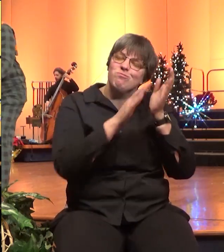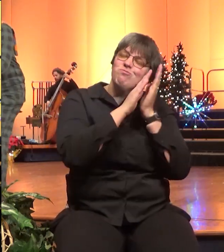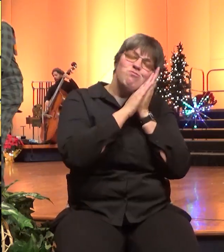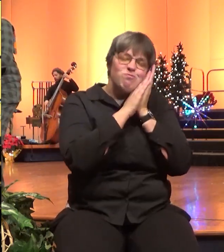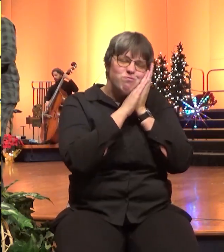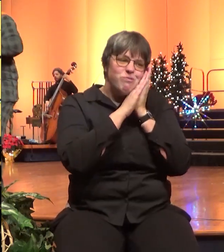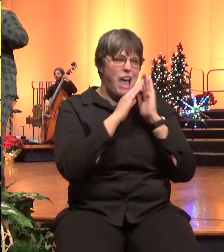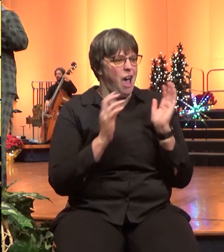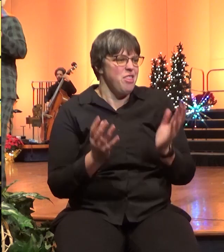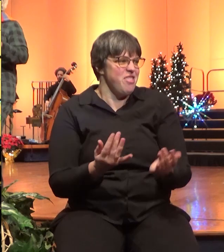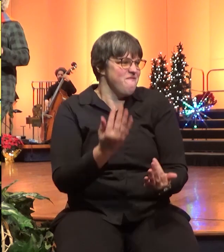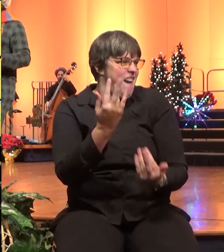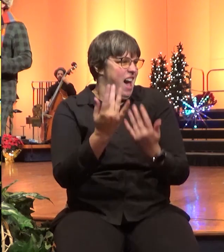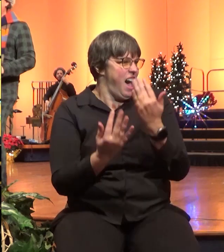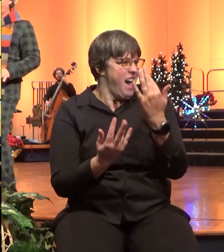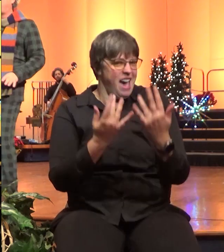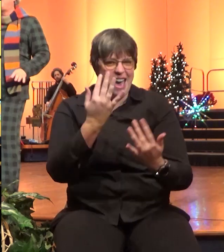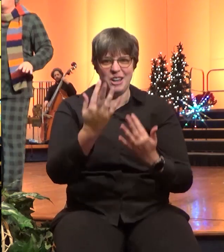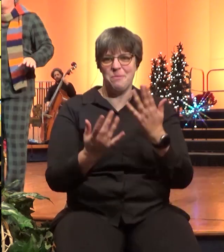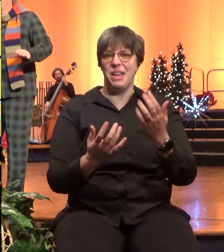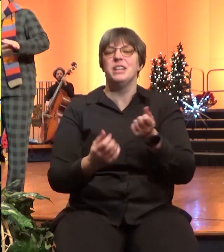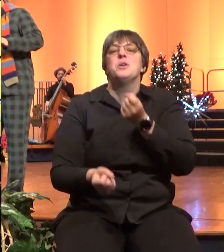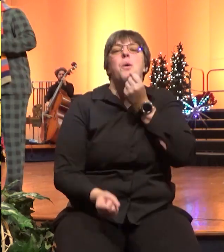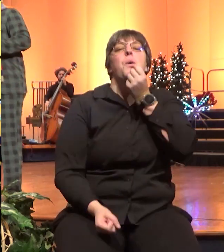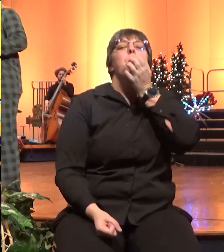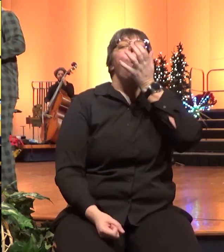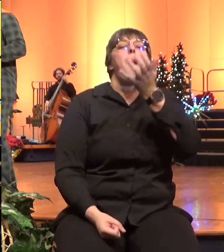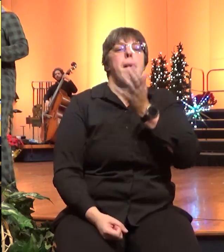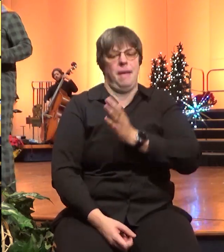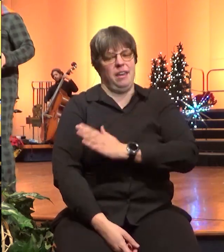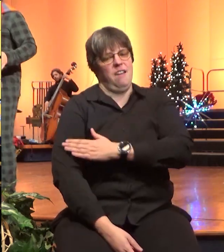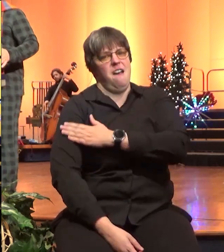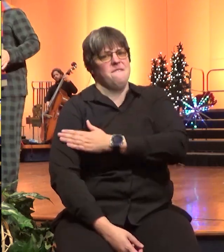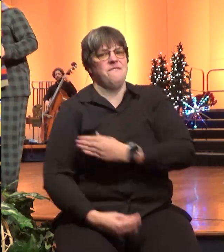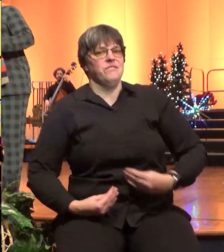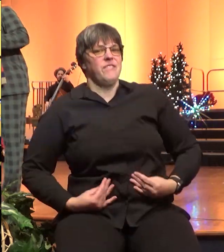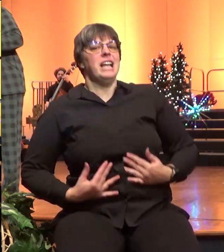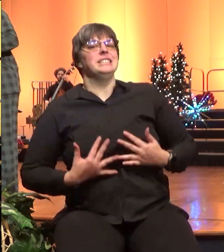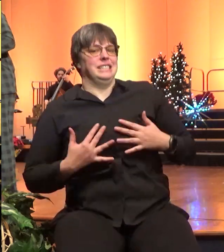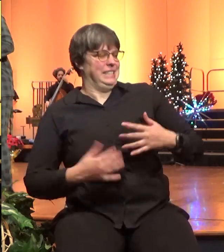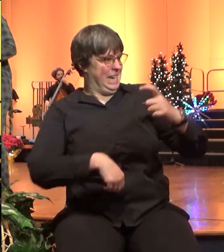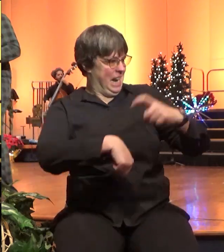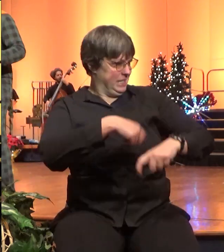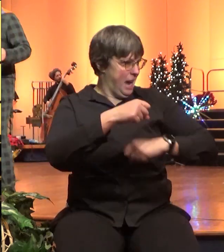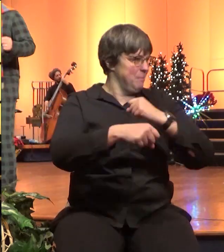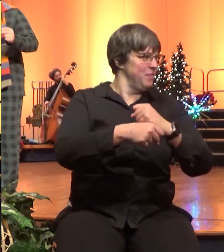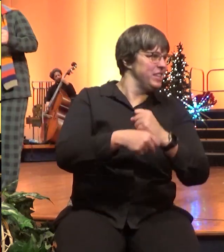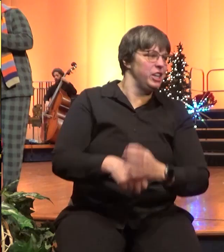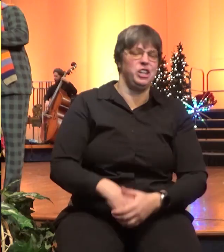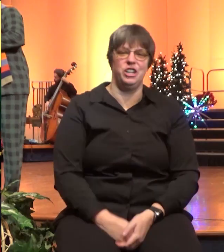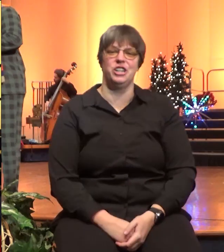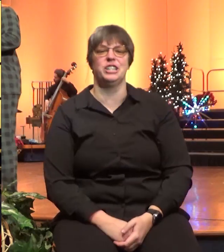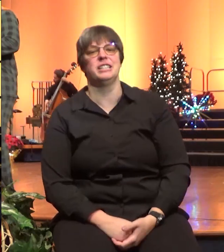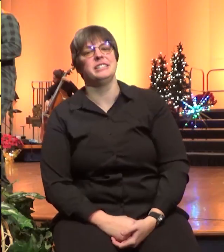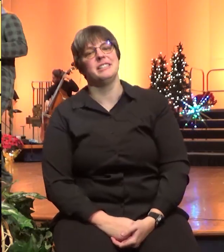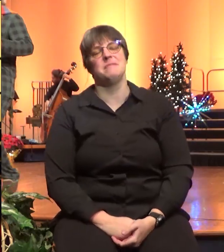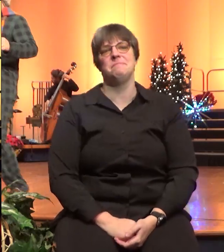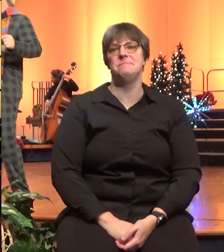cozy fire. It's a warm and fuzzy time of year.